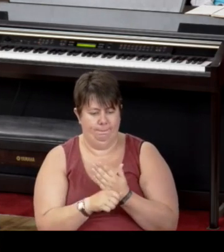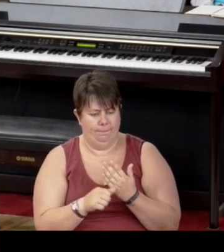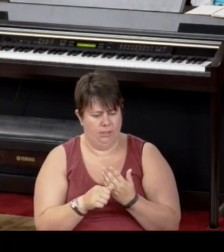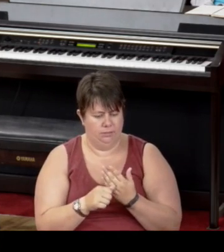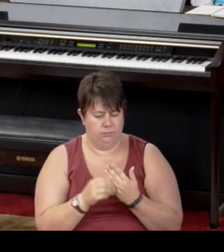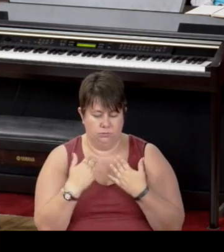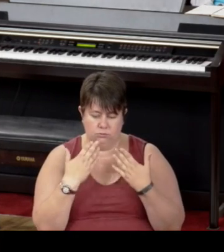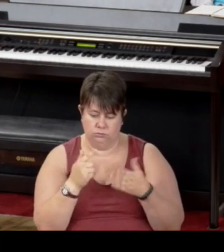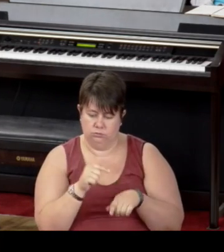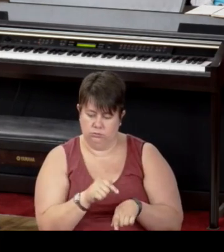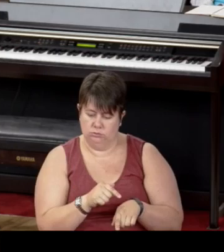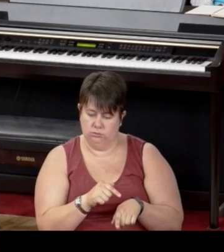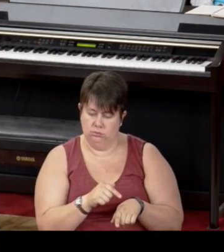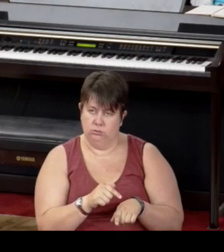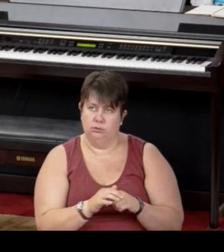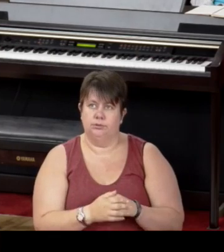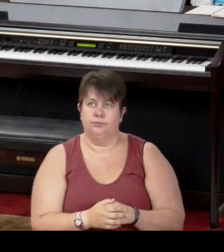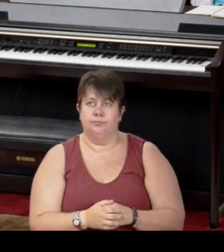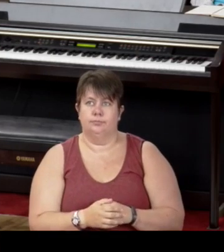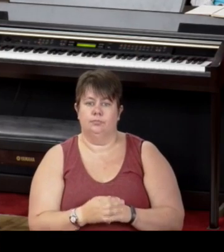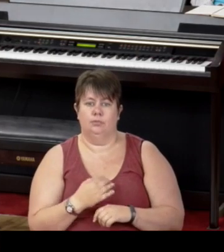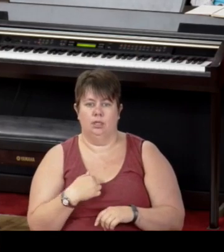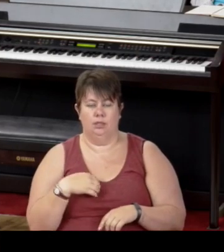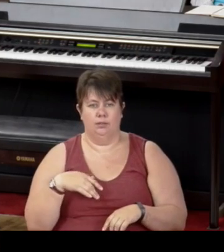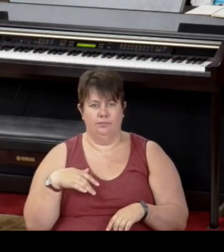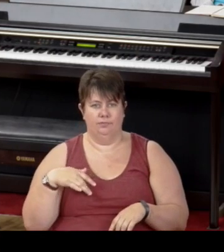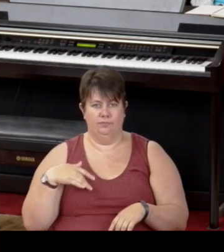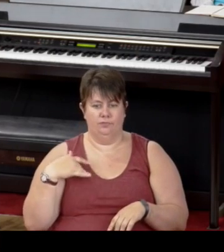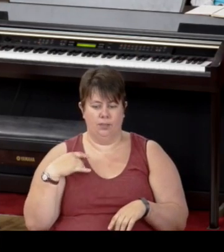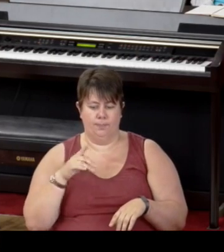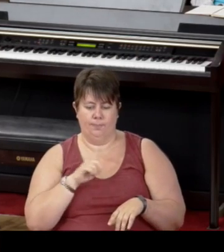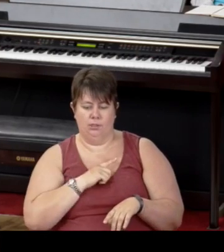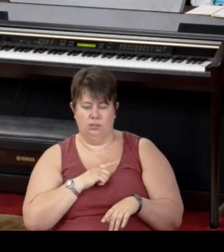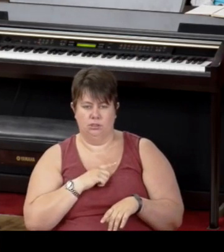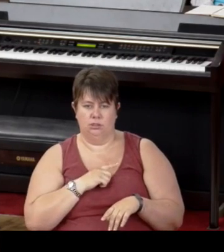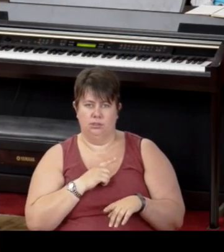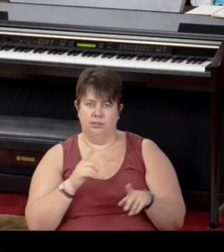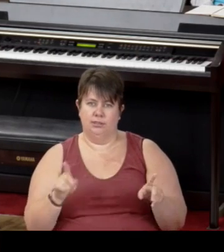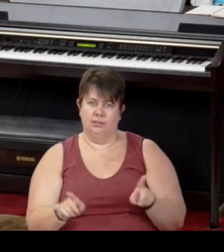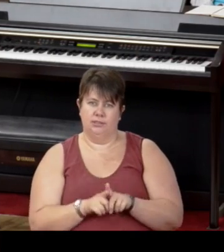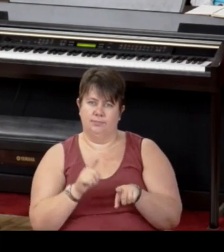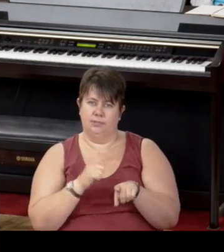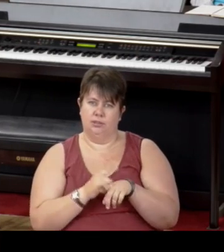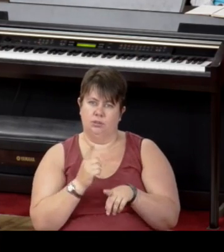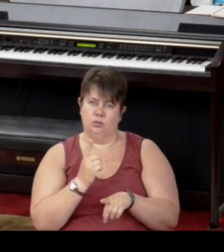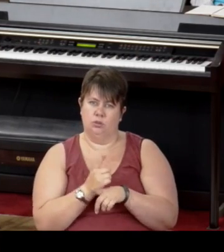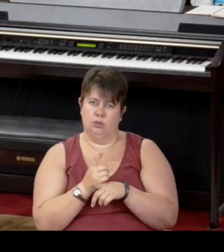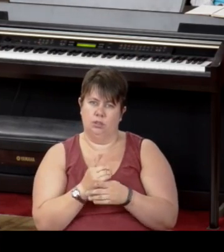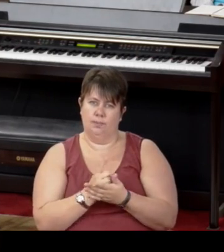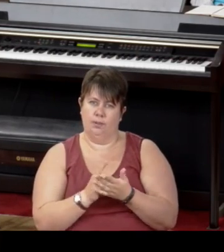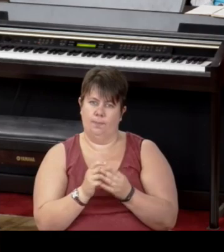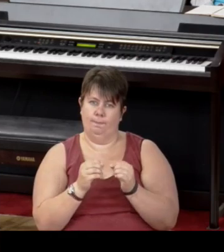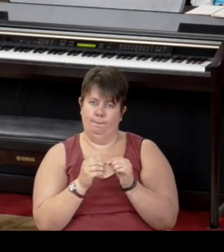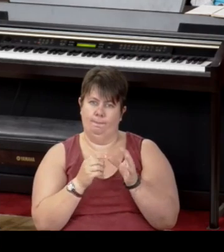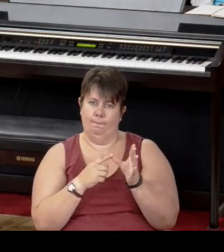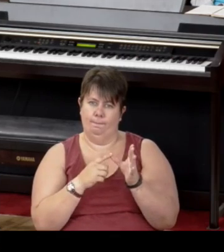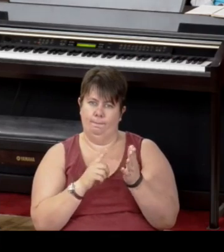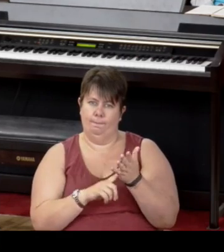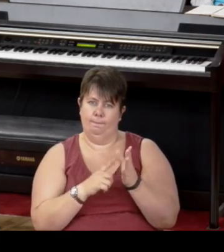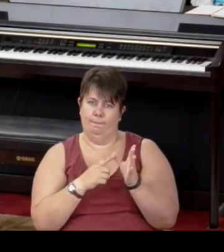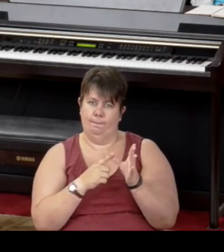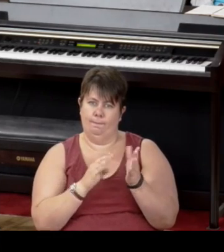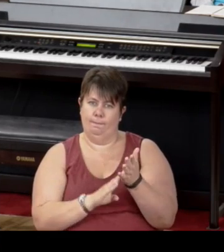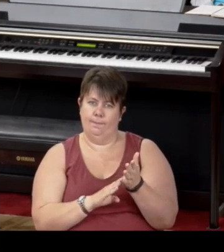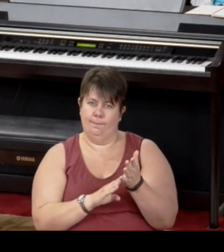that because they are mentioned in conjunction with Balaam and Balak, that what they believed was something similar. It